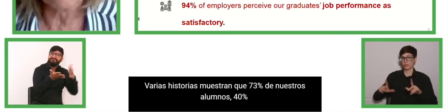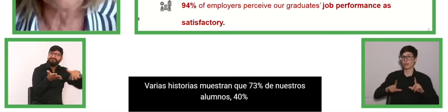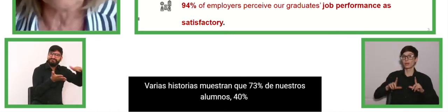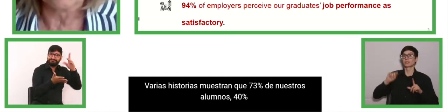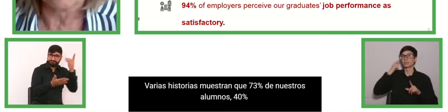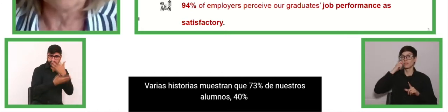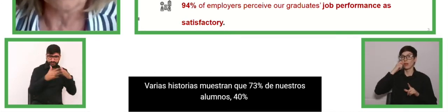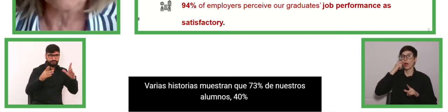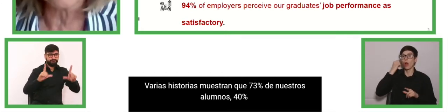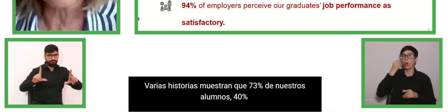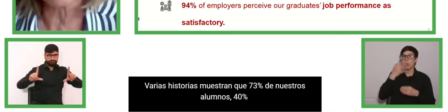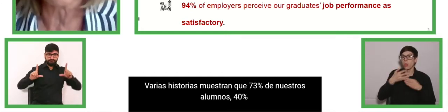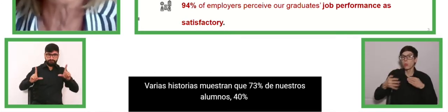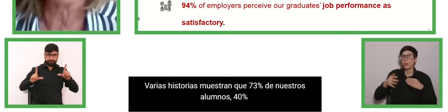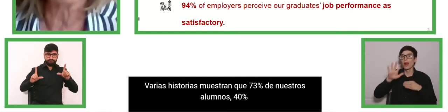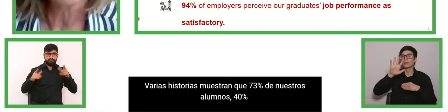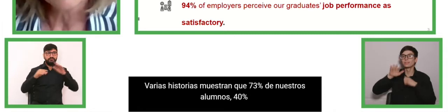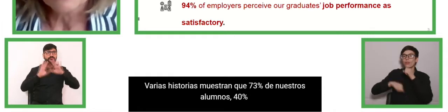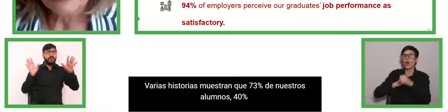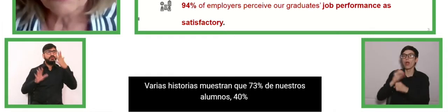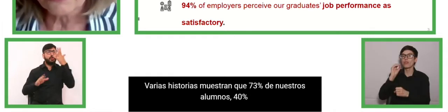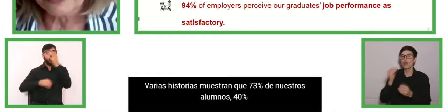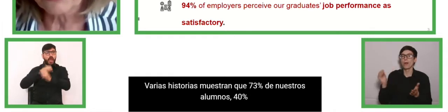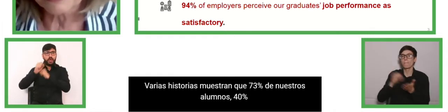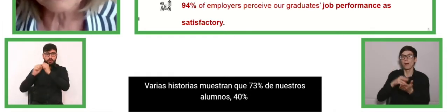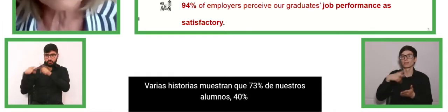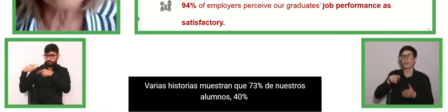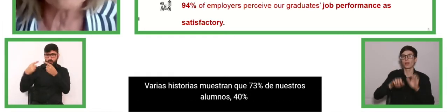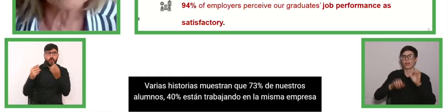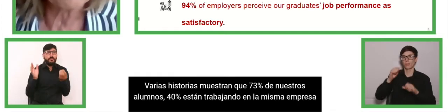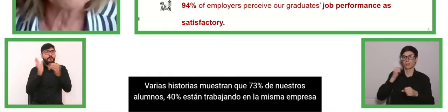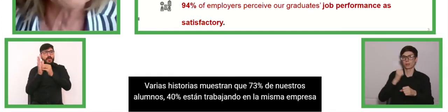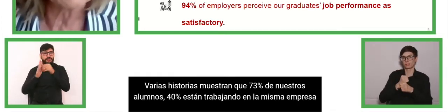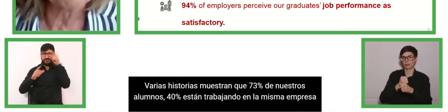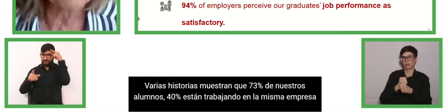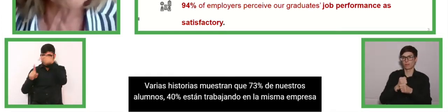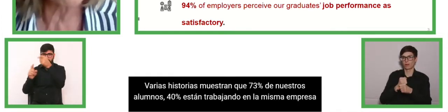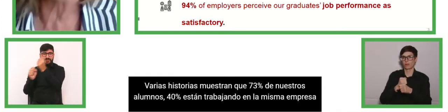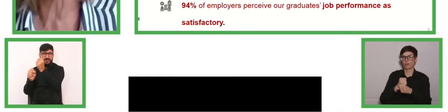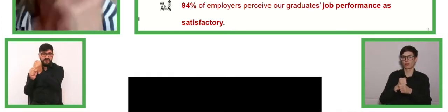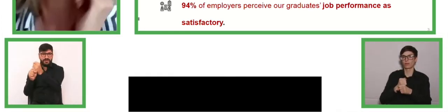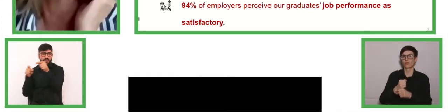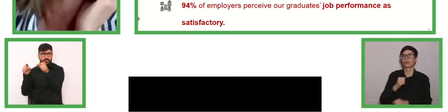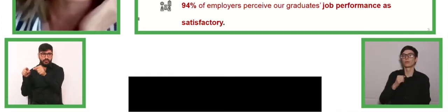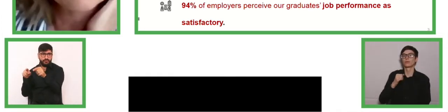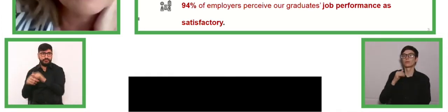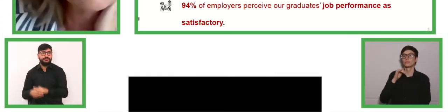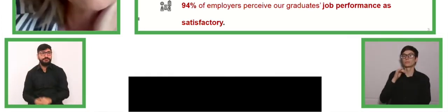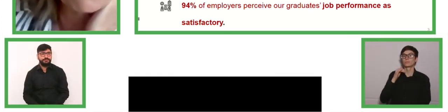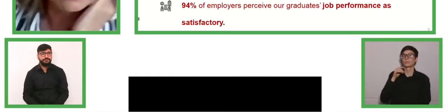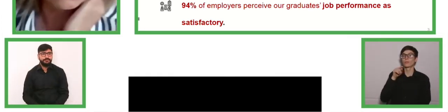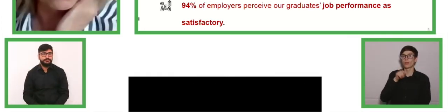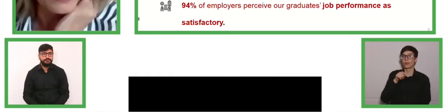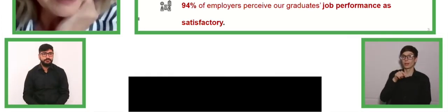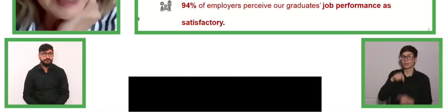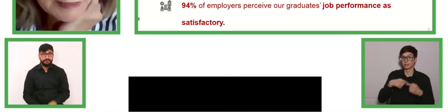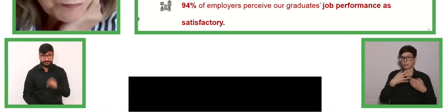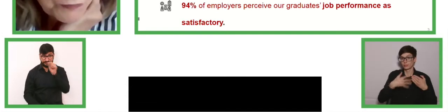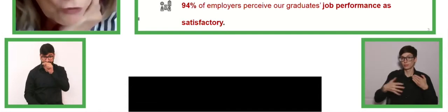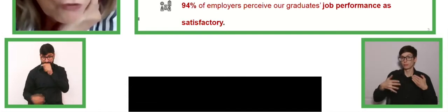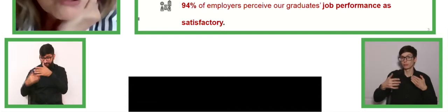94% of the employers perceive our graduates' job performance as